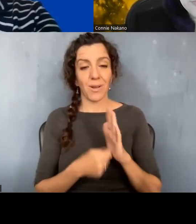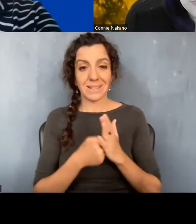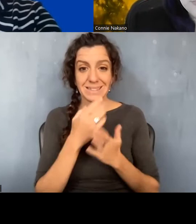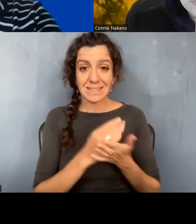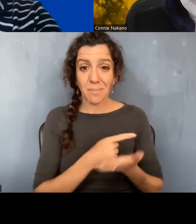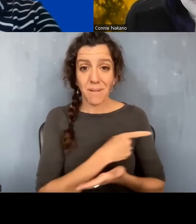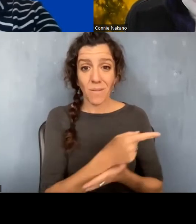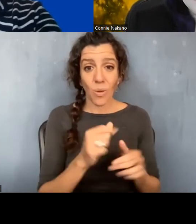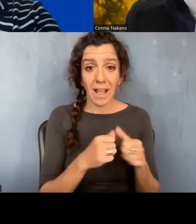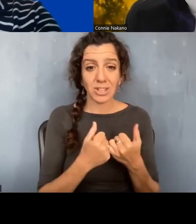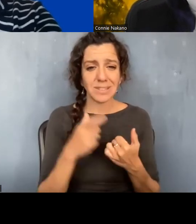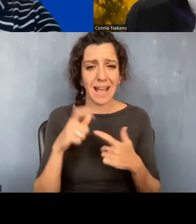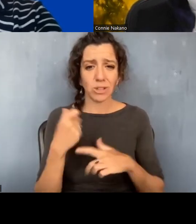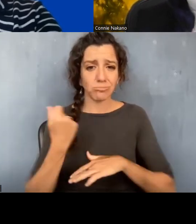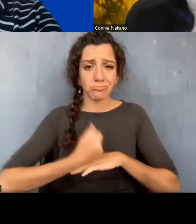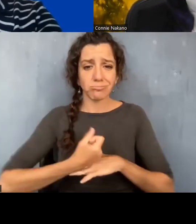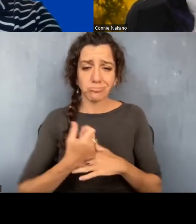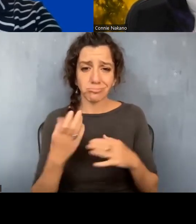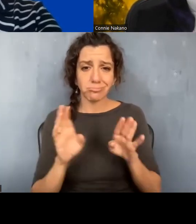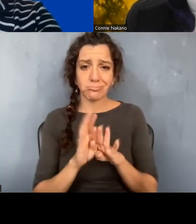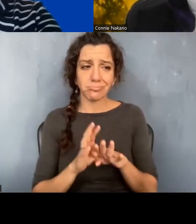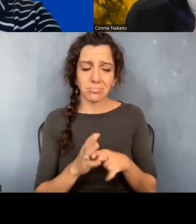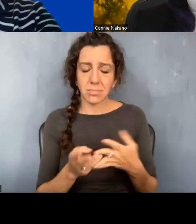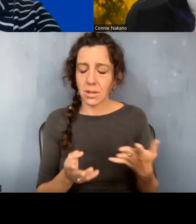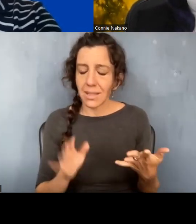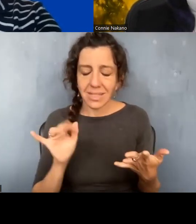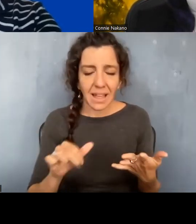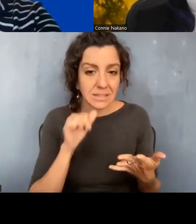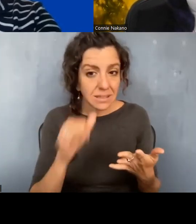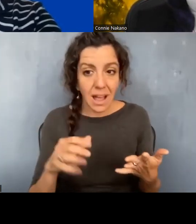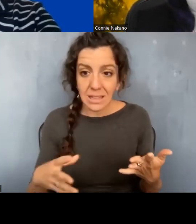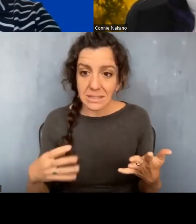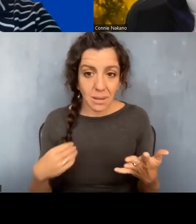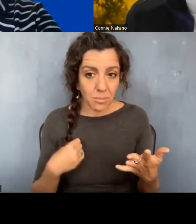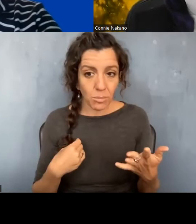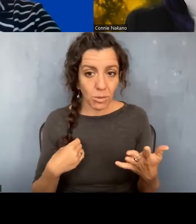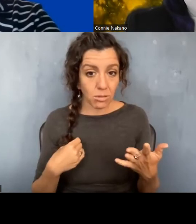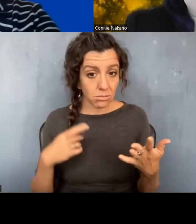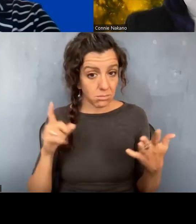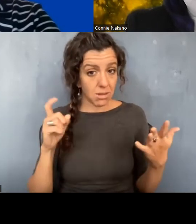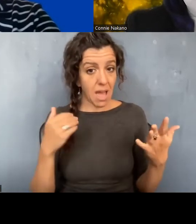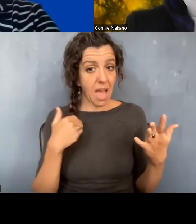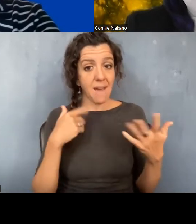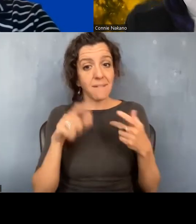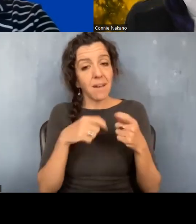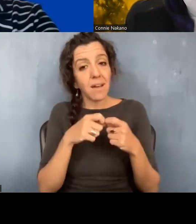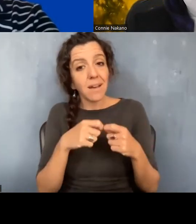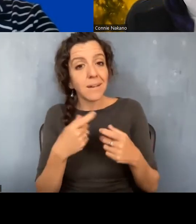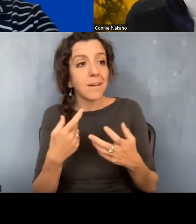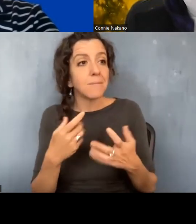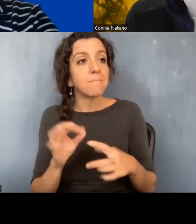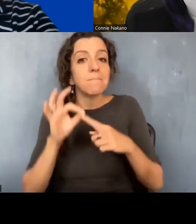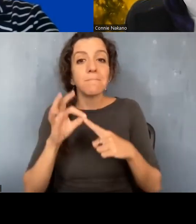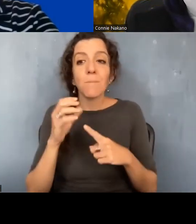to go out of business completely. That's absolutely not acceptable. Is there a provision in the Master Plan